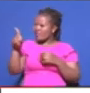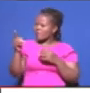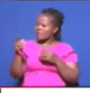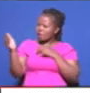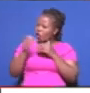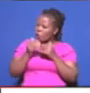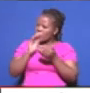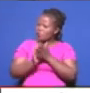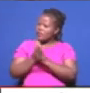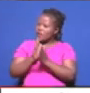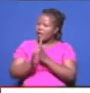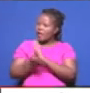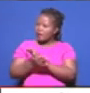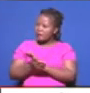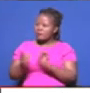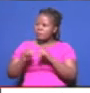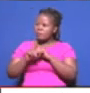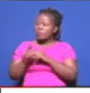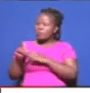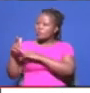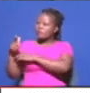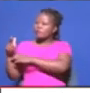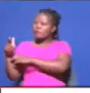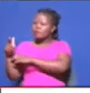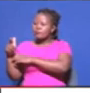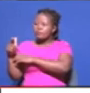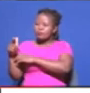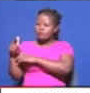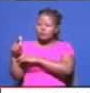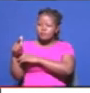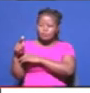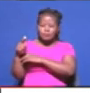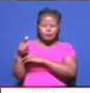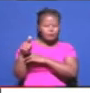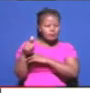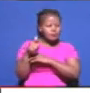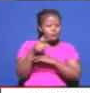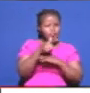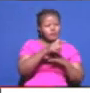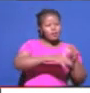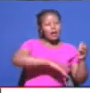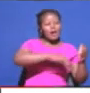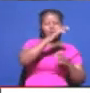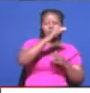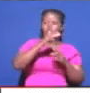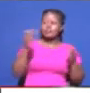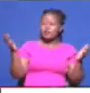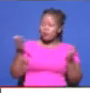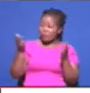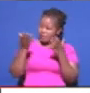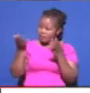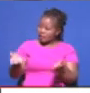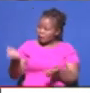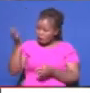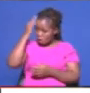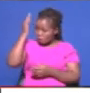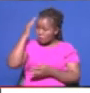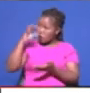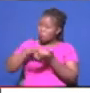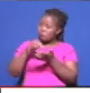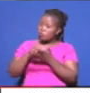my colleague will just try and show you the pictures outside, which of course brings us into perspective of exactly what is happening